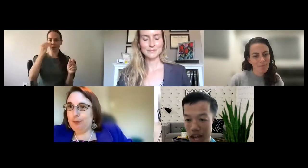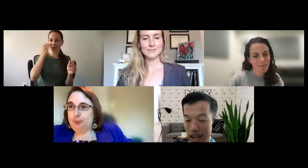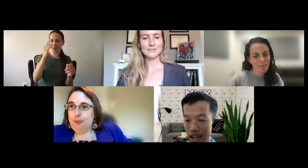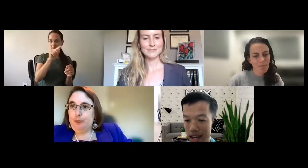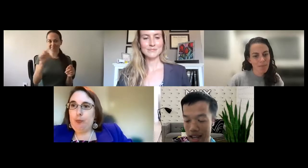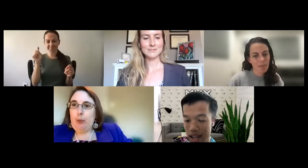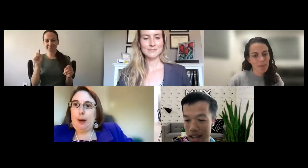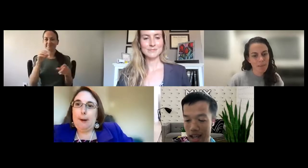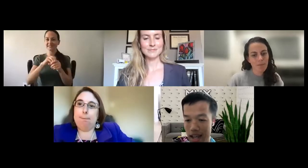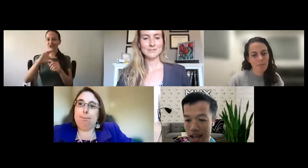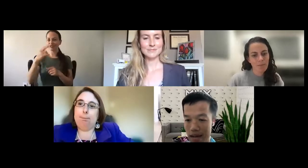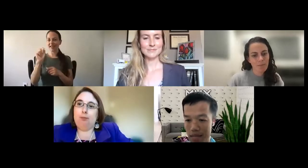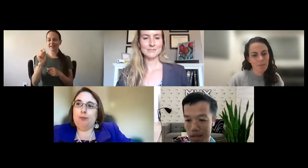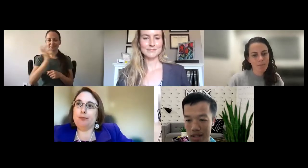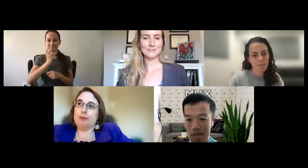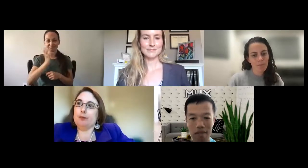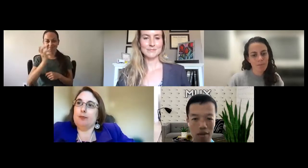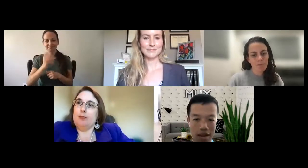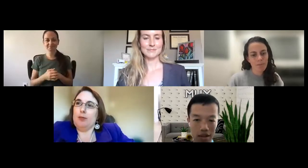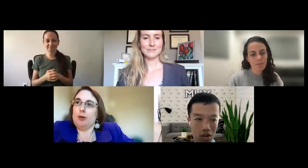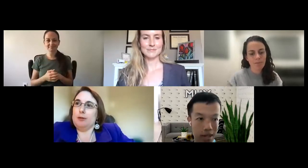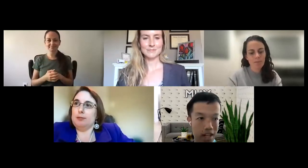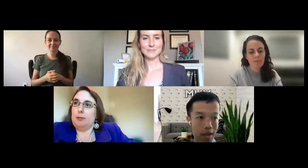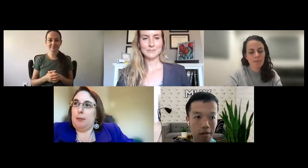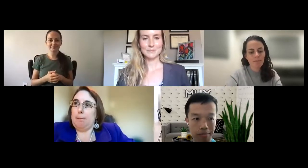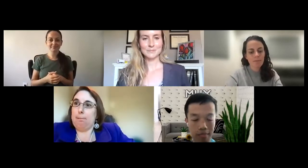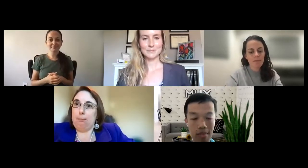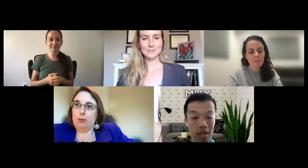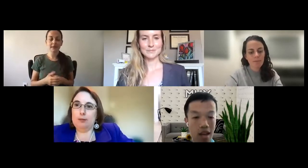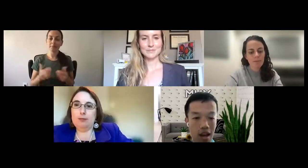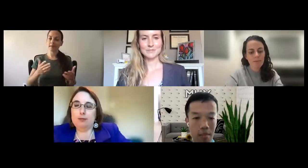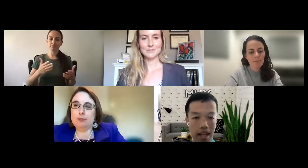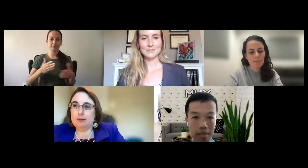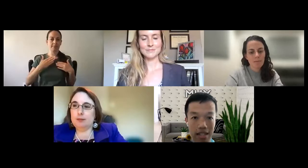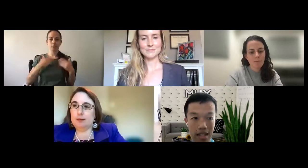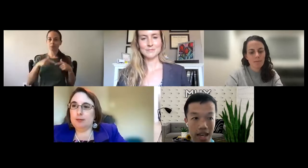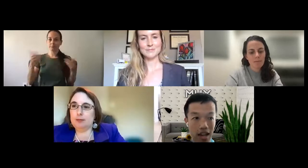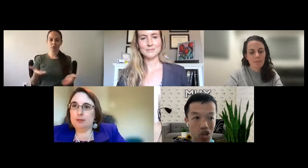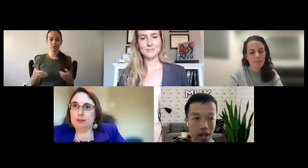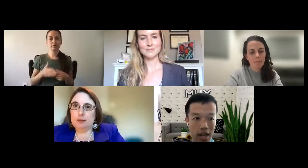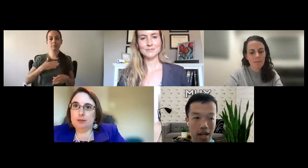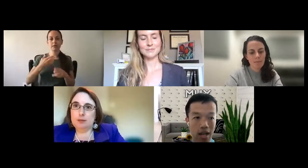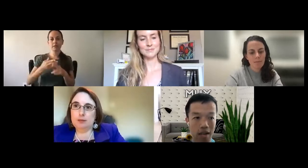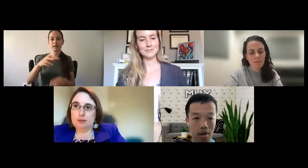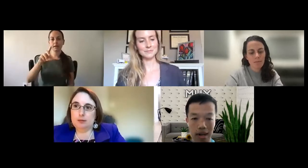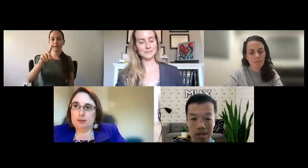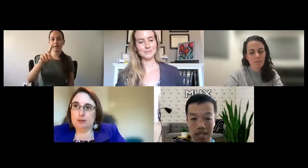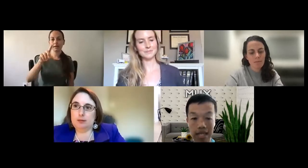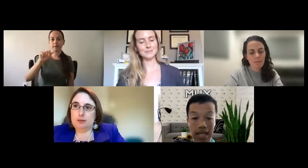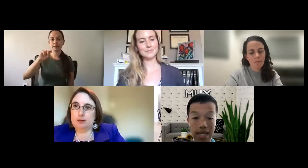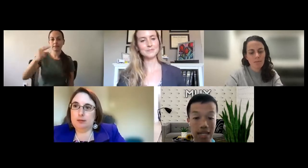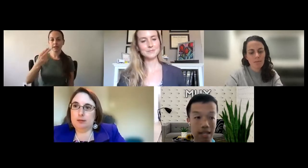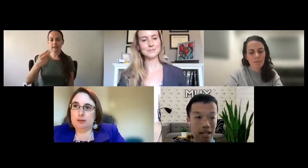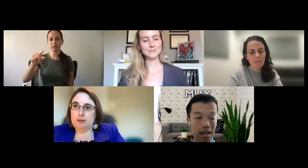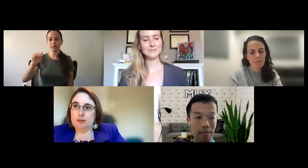in the chat, and so good to see many of you, and super glad to be here. My name is Yan Trang,